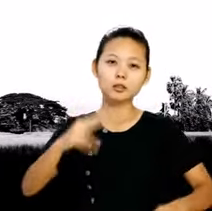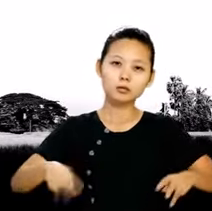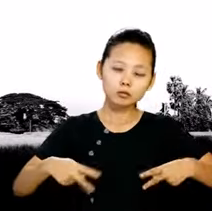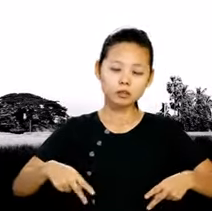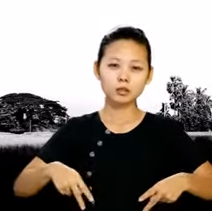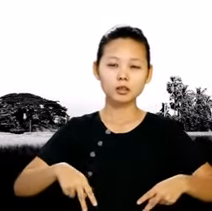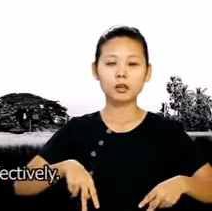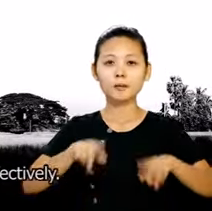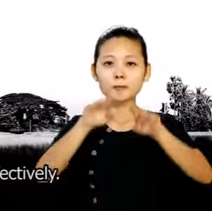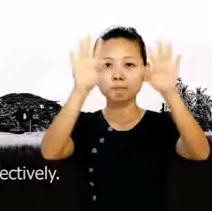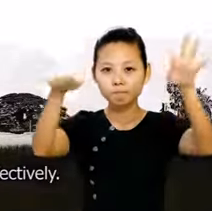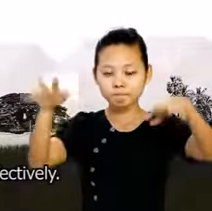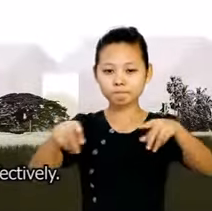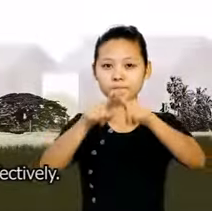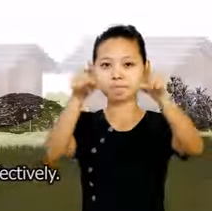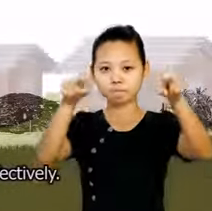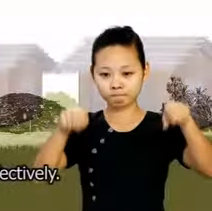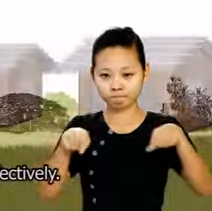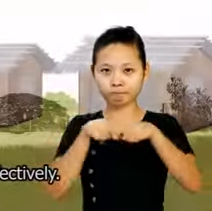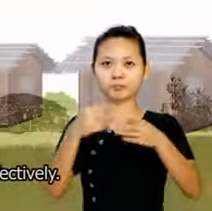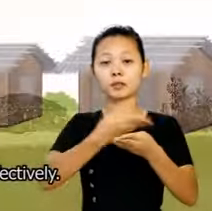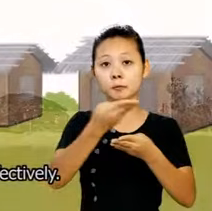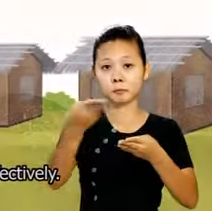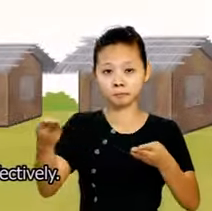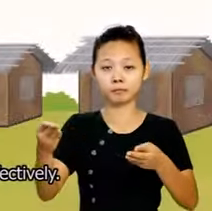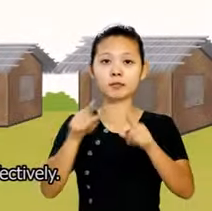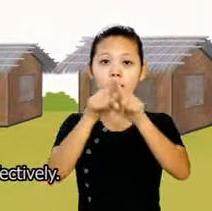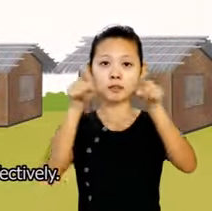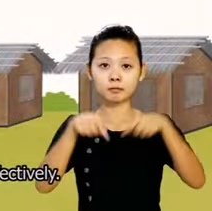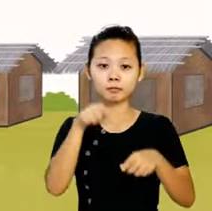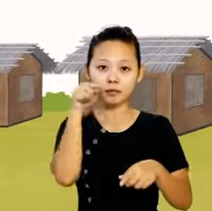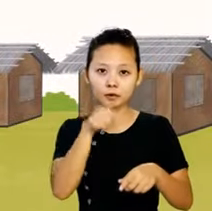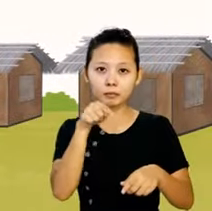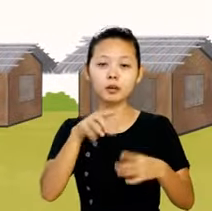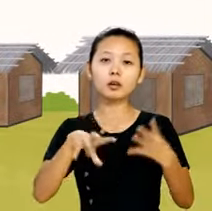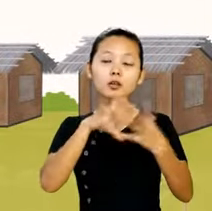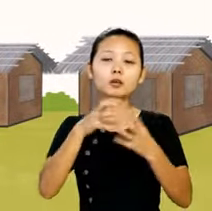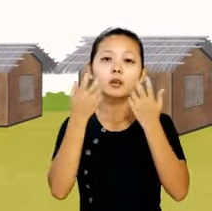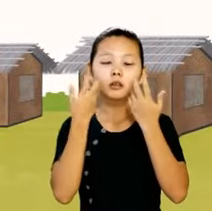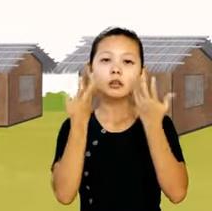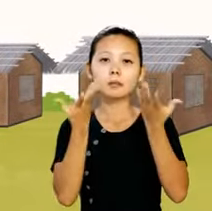to their needs so that they are able to participate effectively.